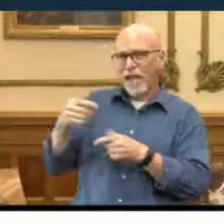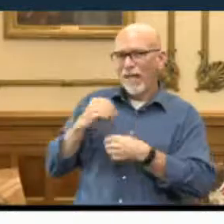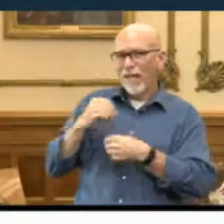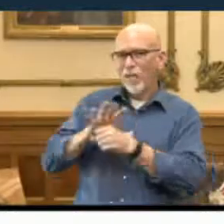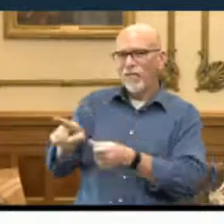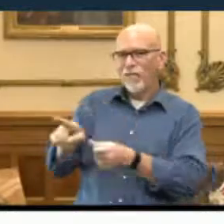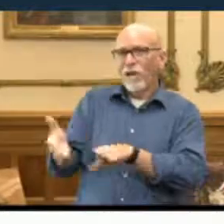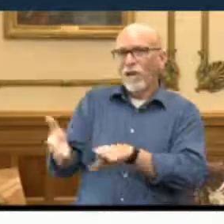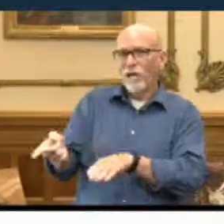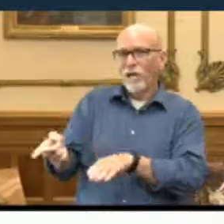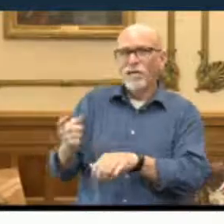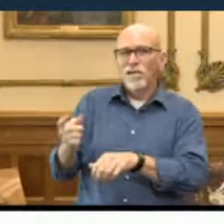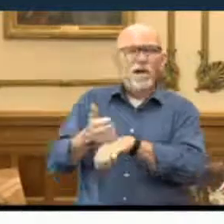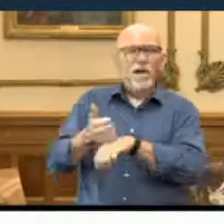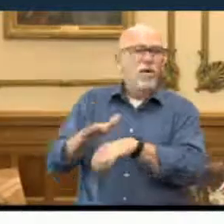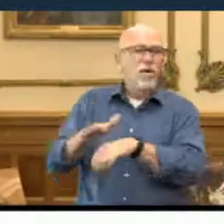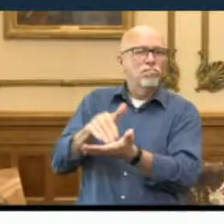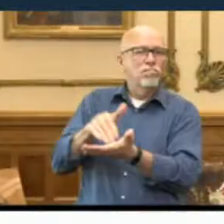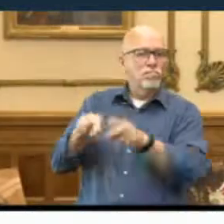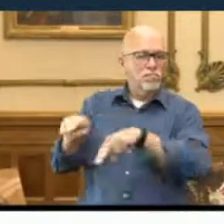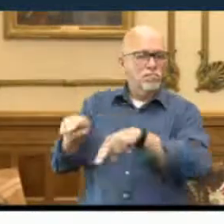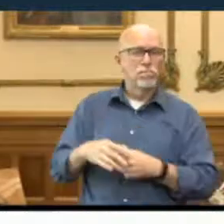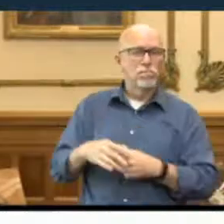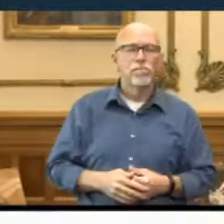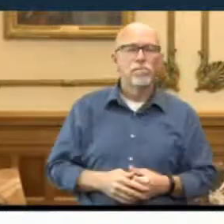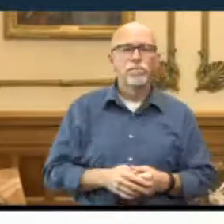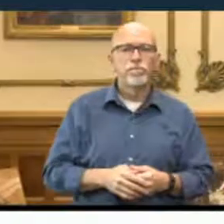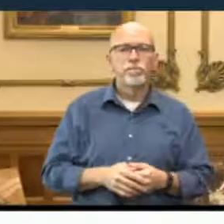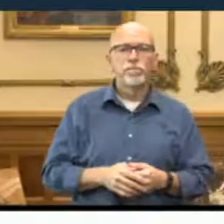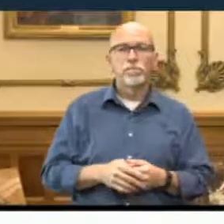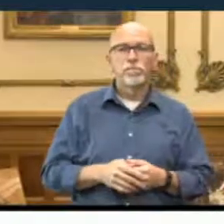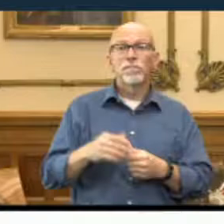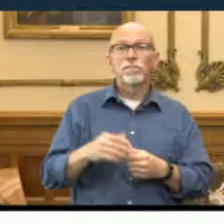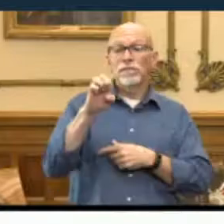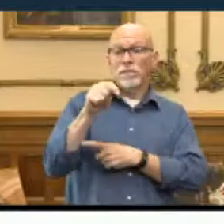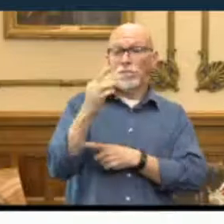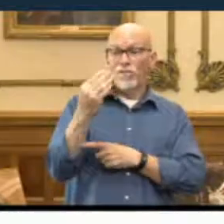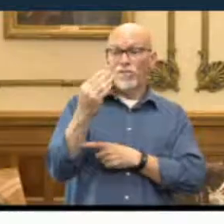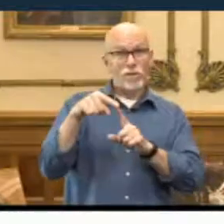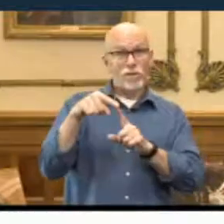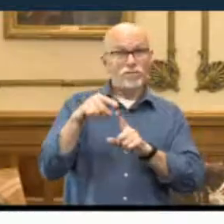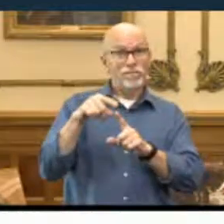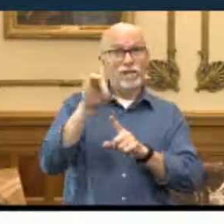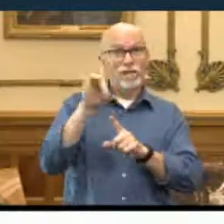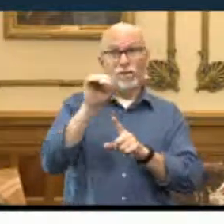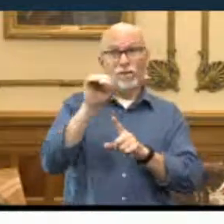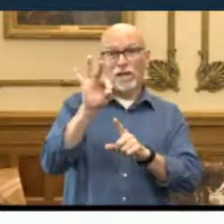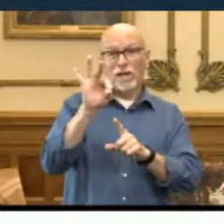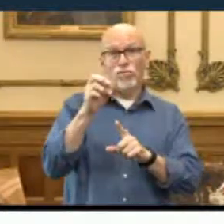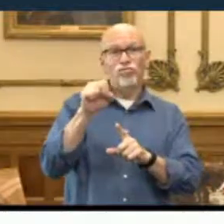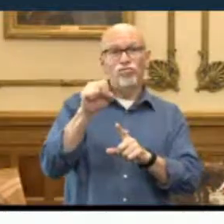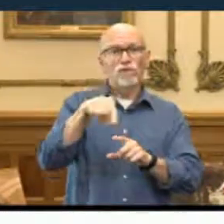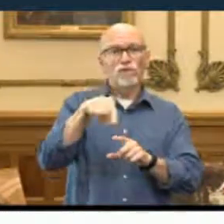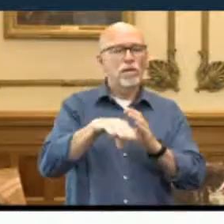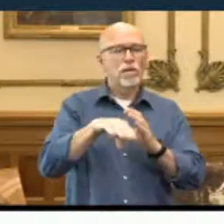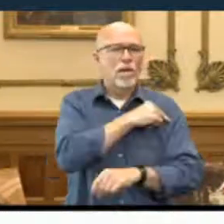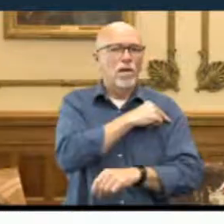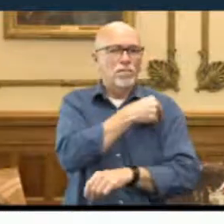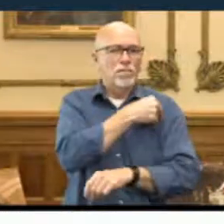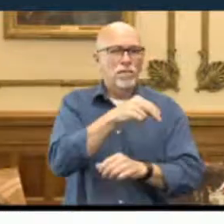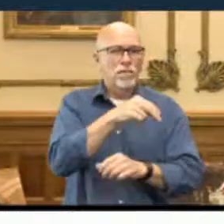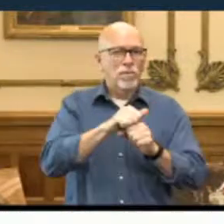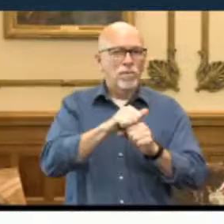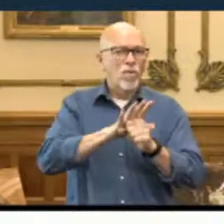this disease based on their clinical diagnosis. As of September 14th, 809 Hoosiers were hospitalized with COVID